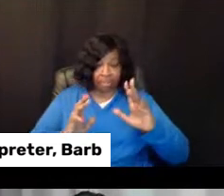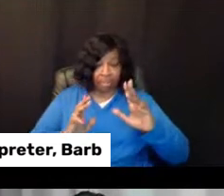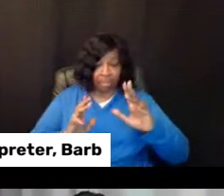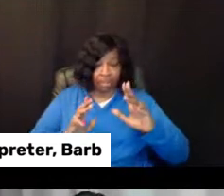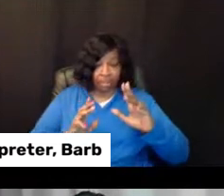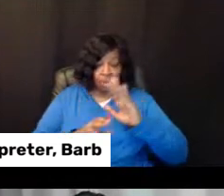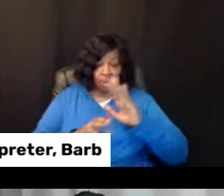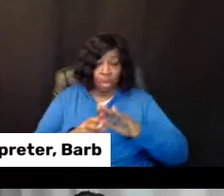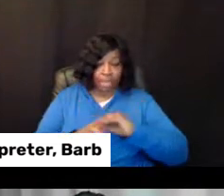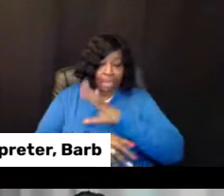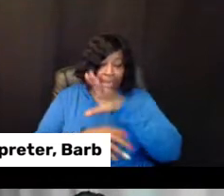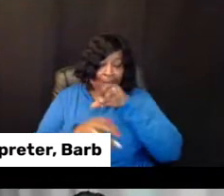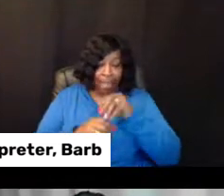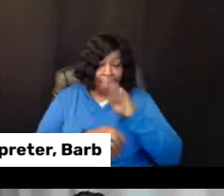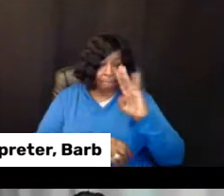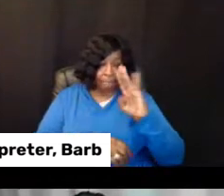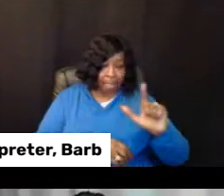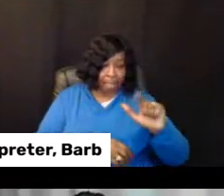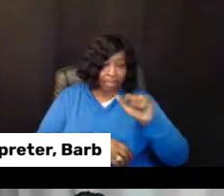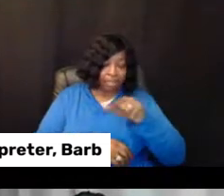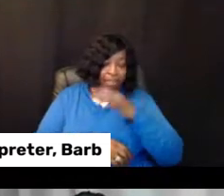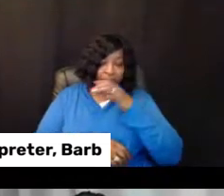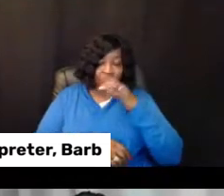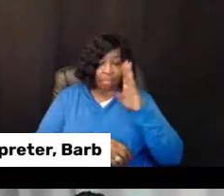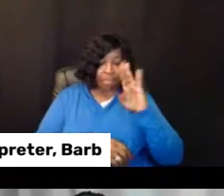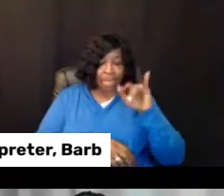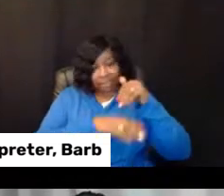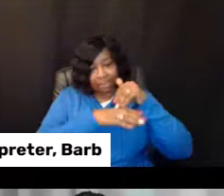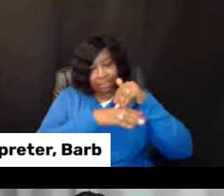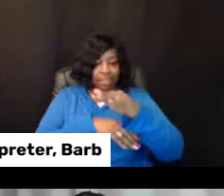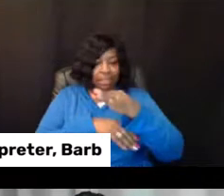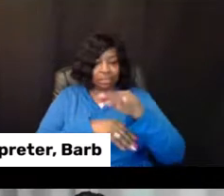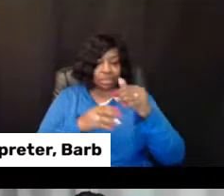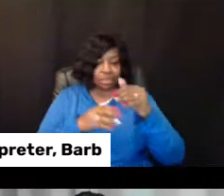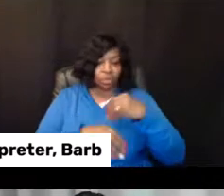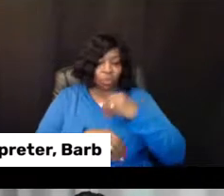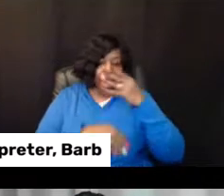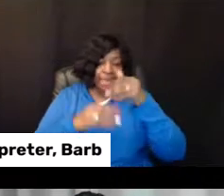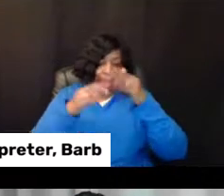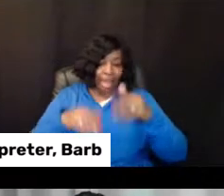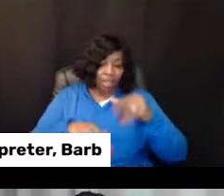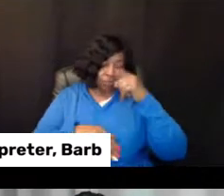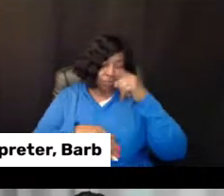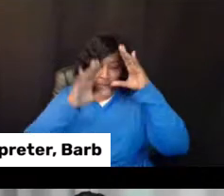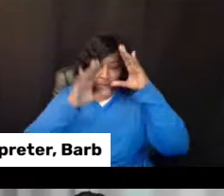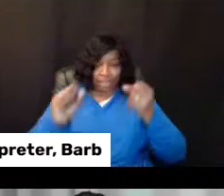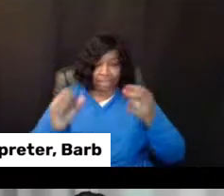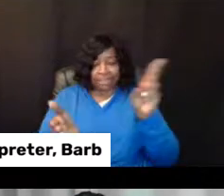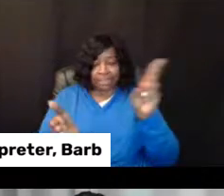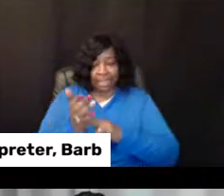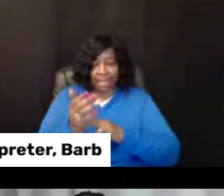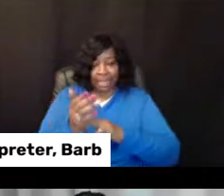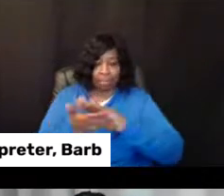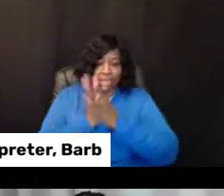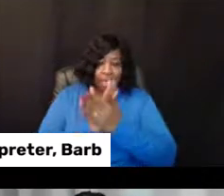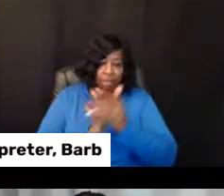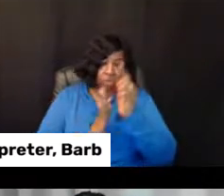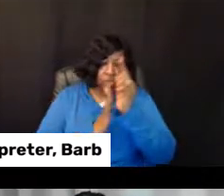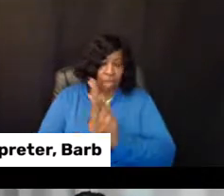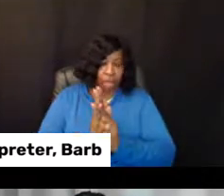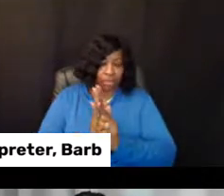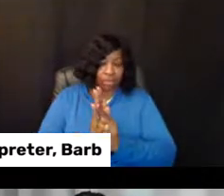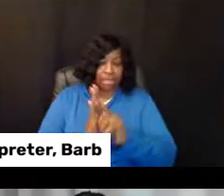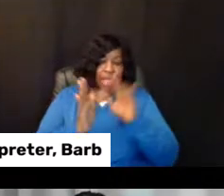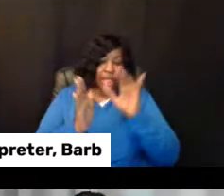combined bill, the Farm Bill is sent to the White House for the president to sign into law. That's